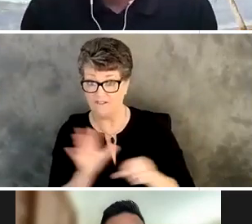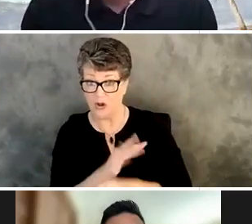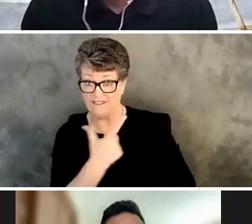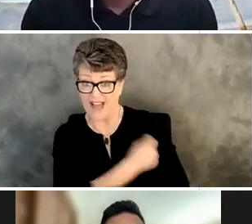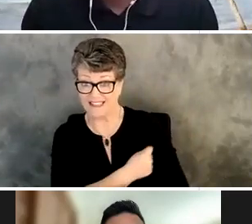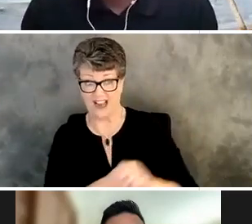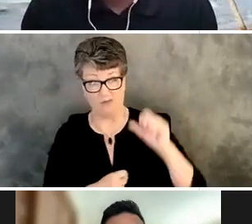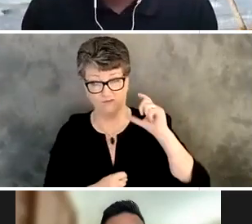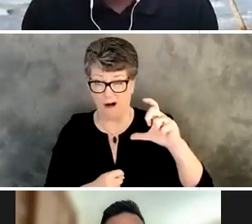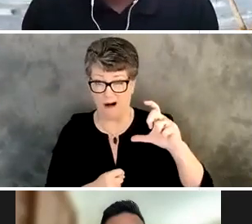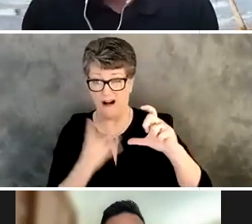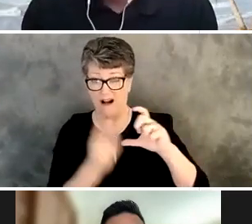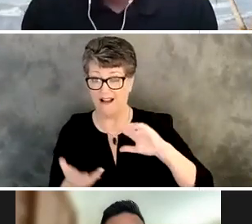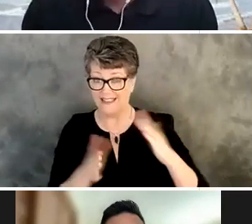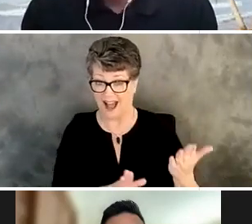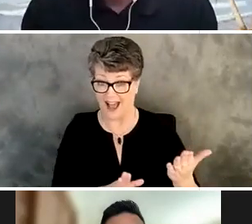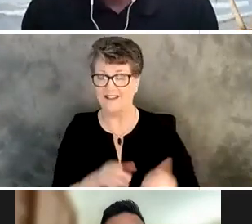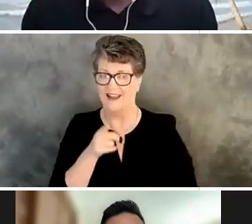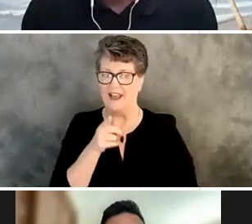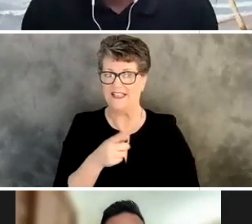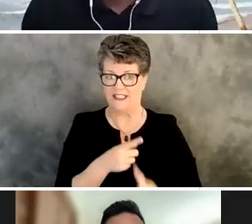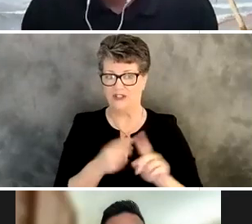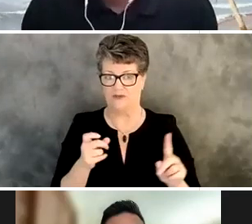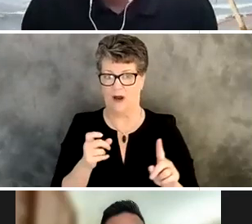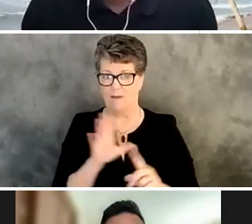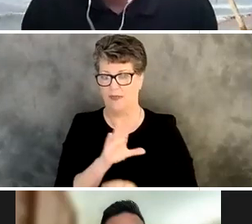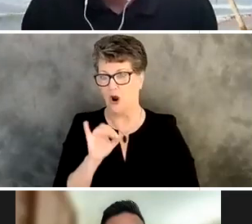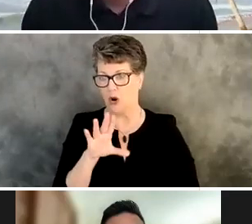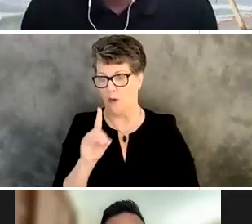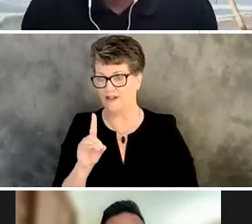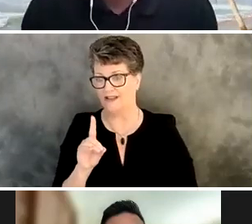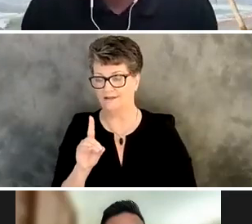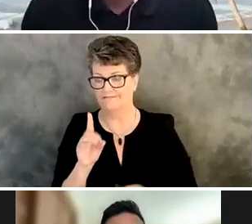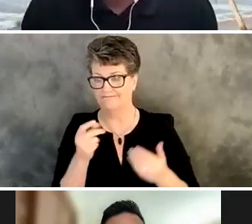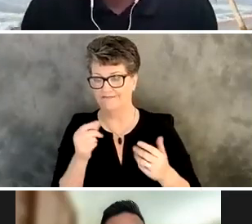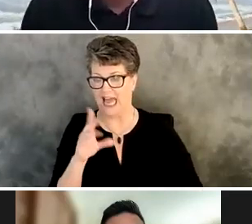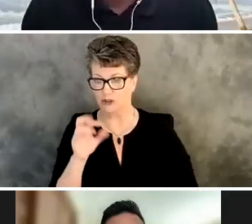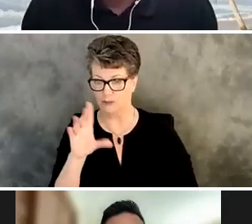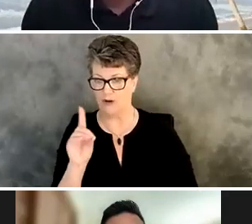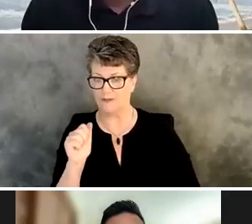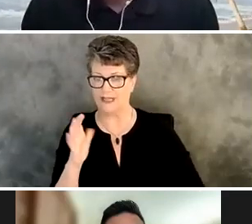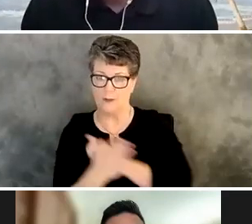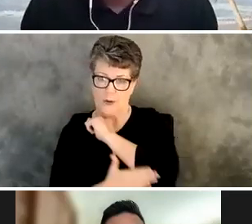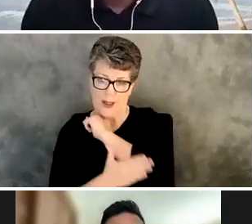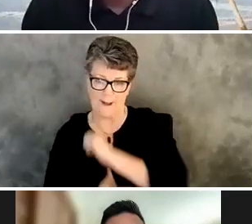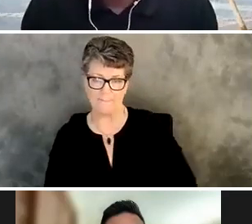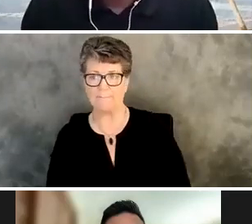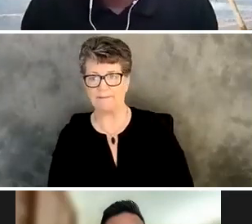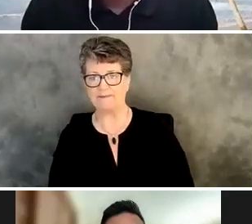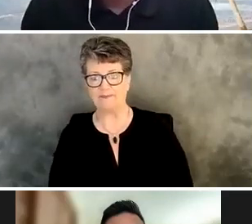COVID-19 dashboard. Okay, next slide, please. Okay,